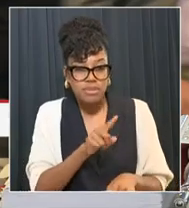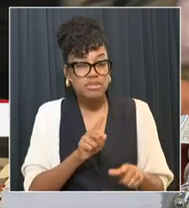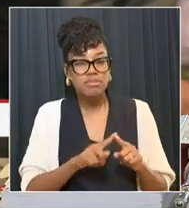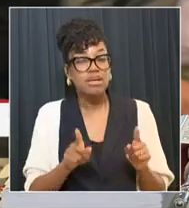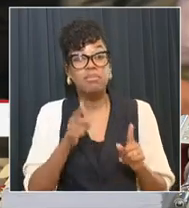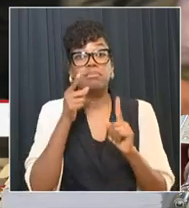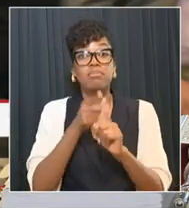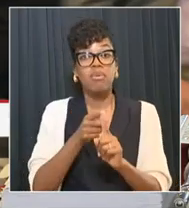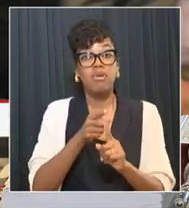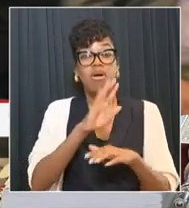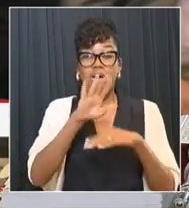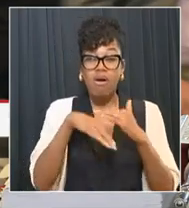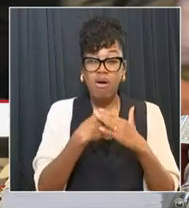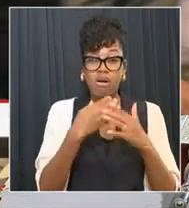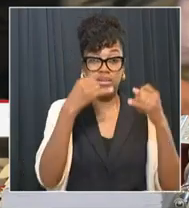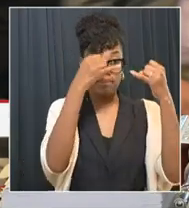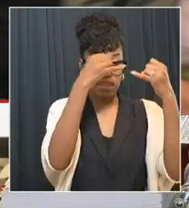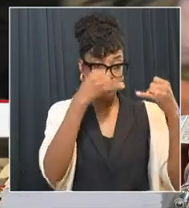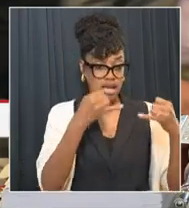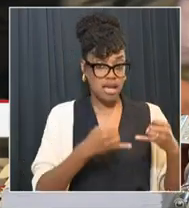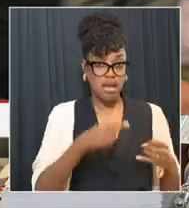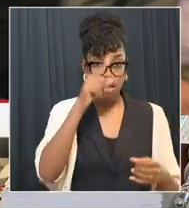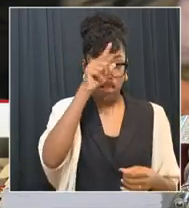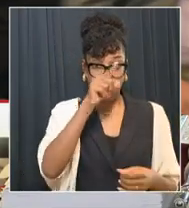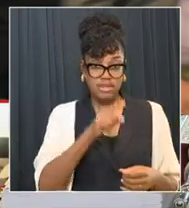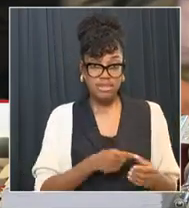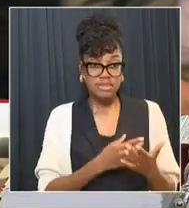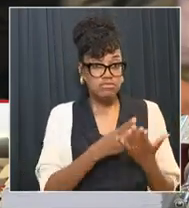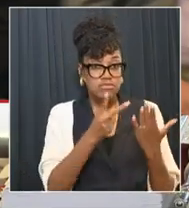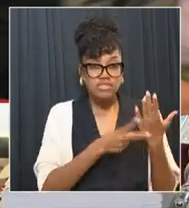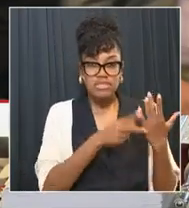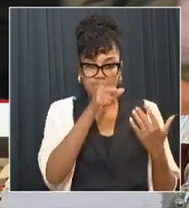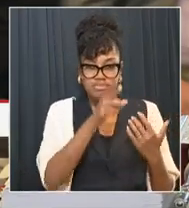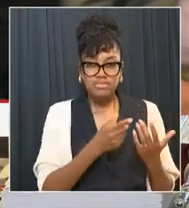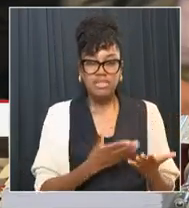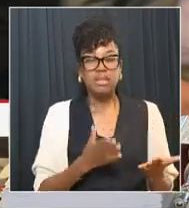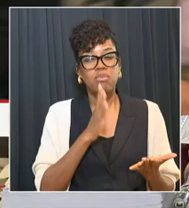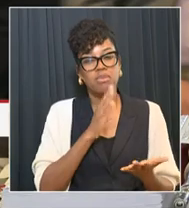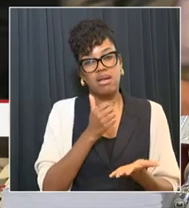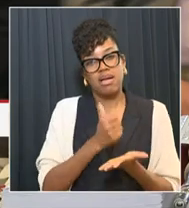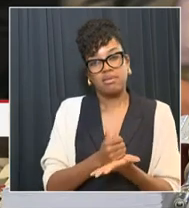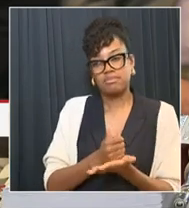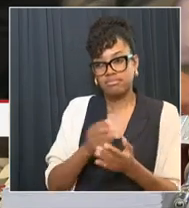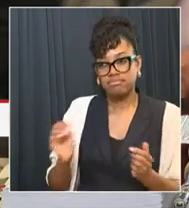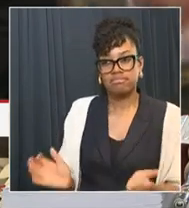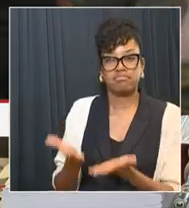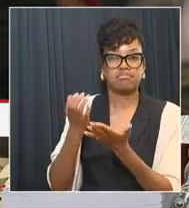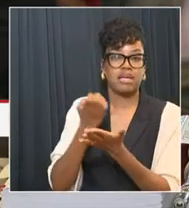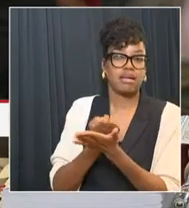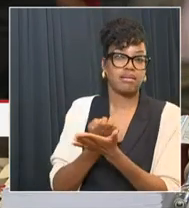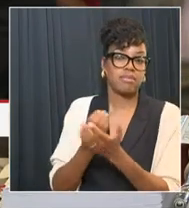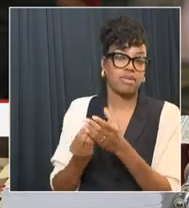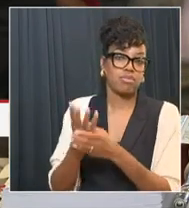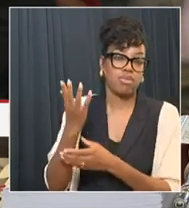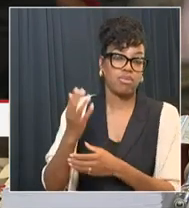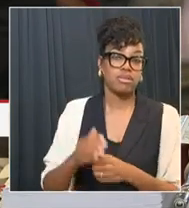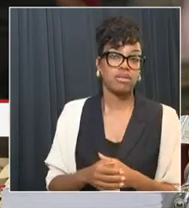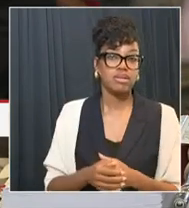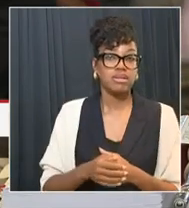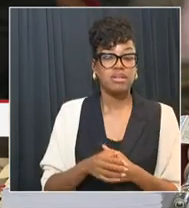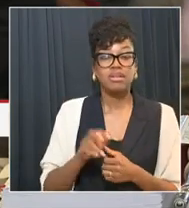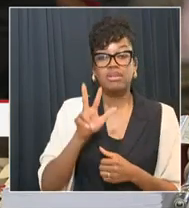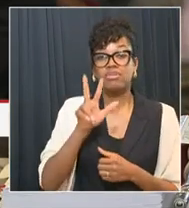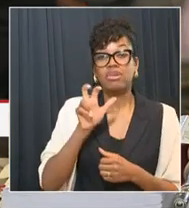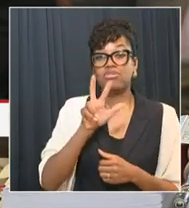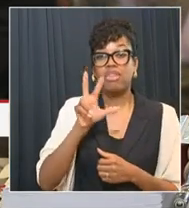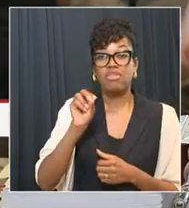will help us spur economic growth. There's not one thing that replaces, that I'm aware of, $330 million in